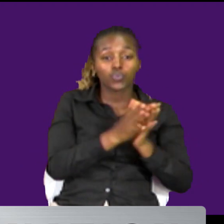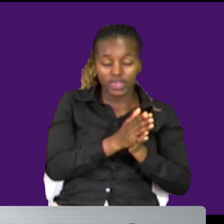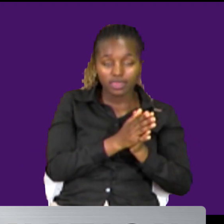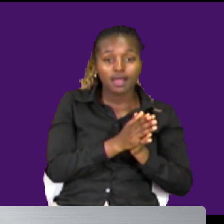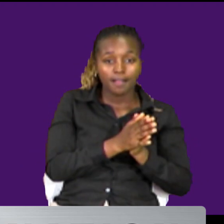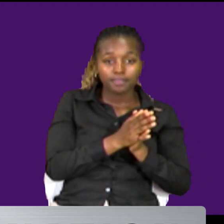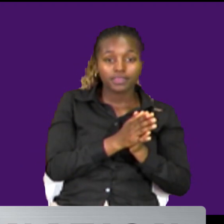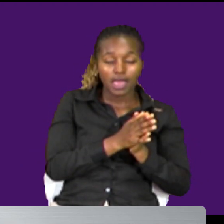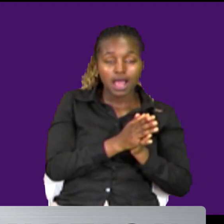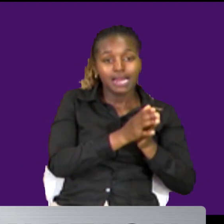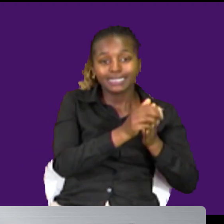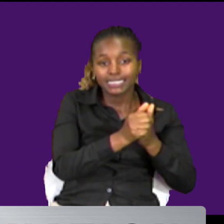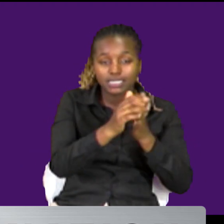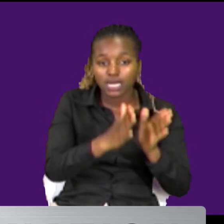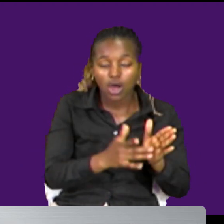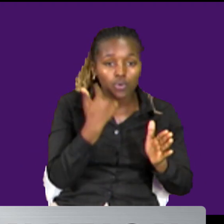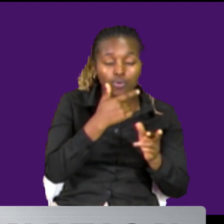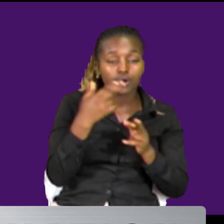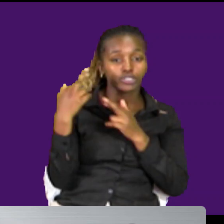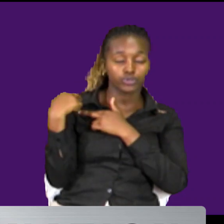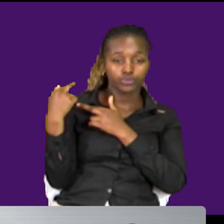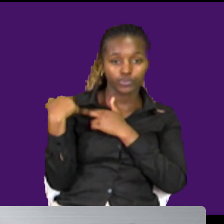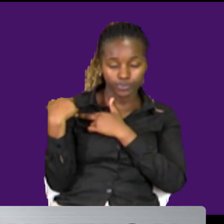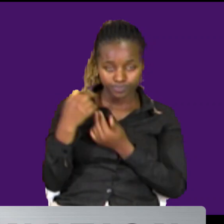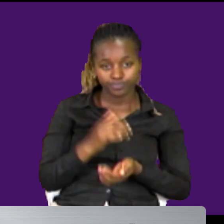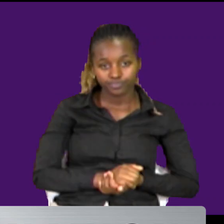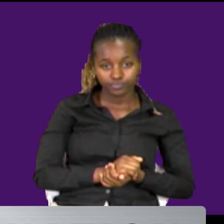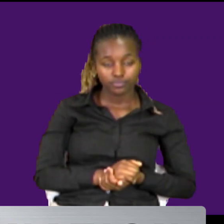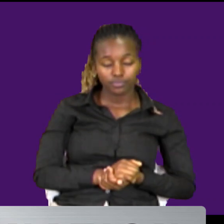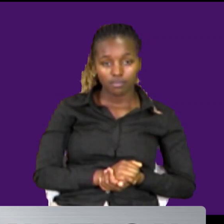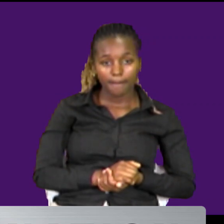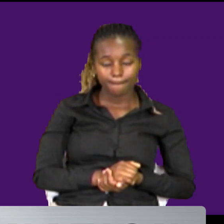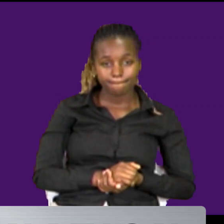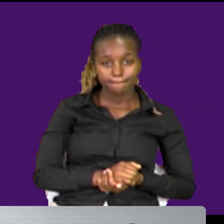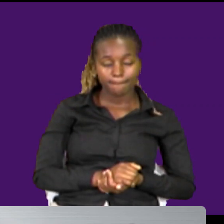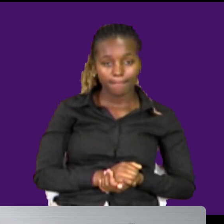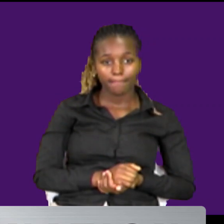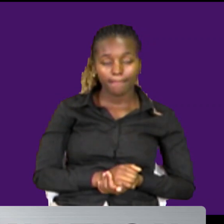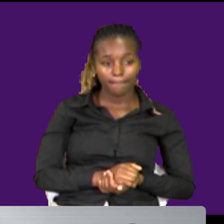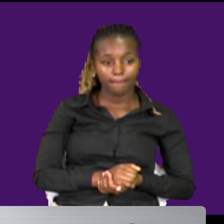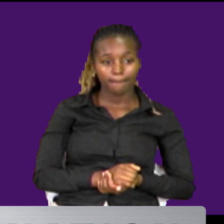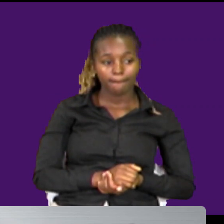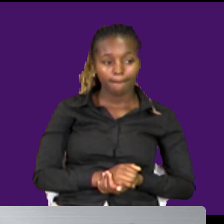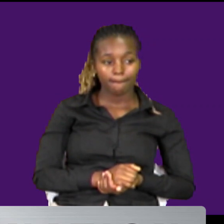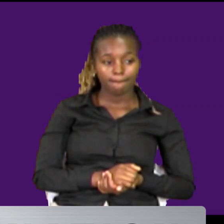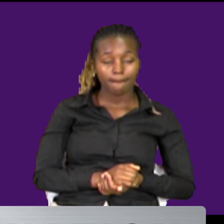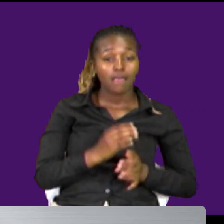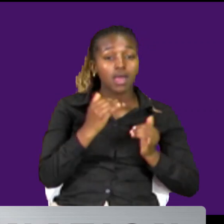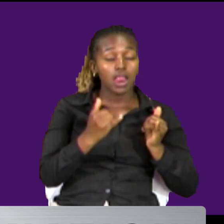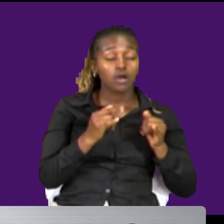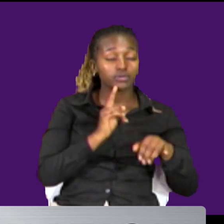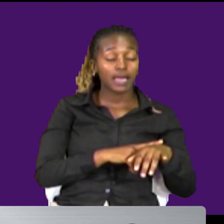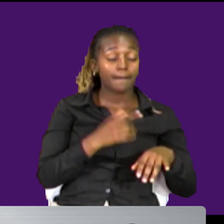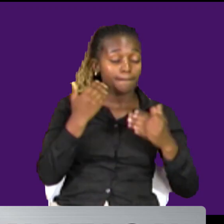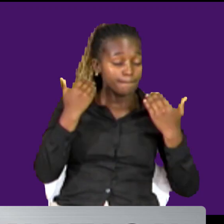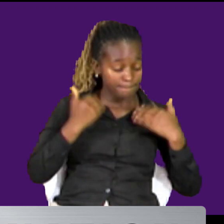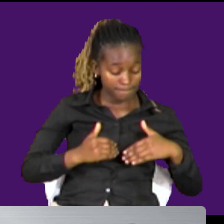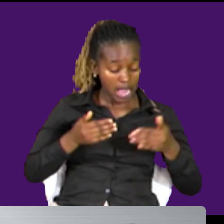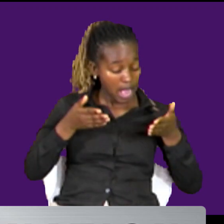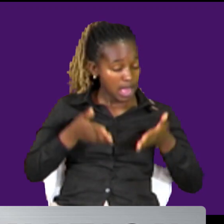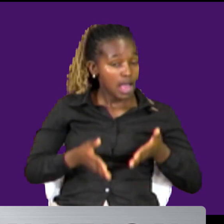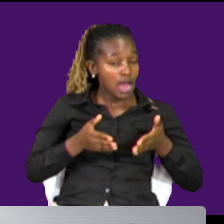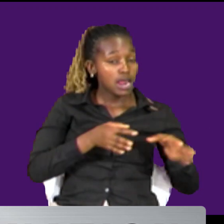More inclusive, the aspect of inclusivity Right. aspect. So the last time I sat here,